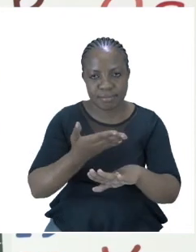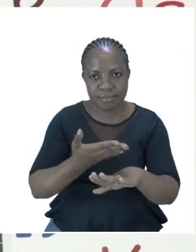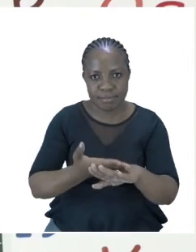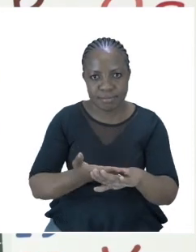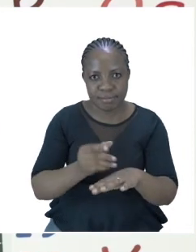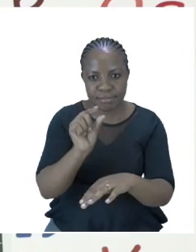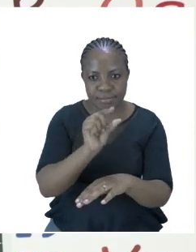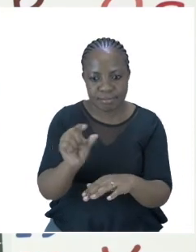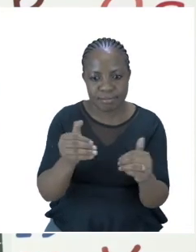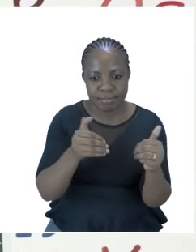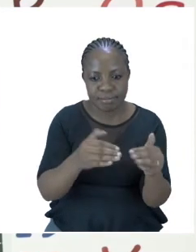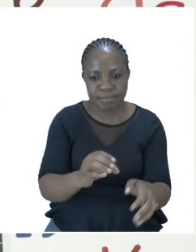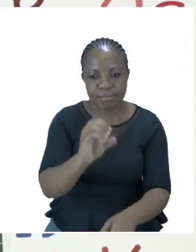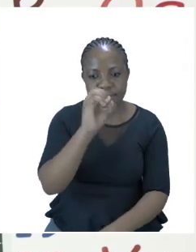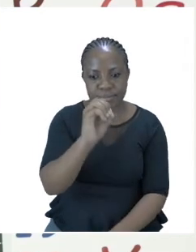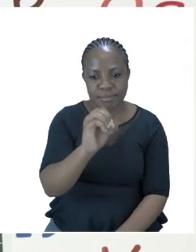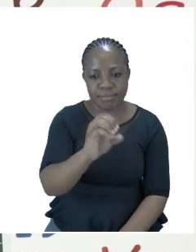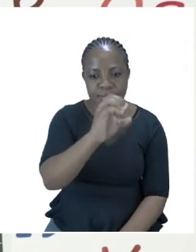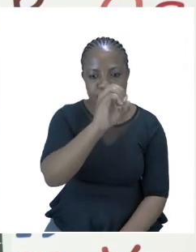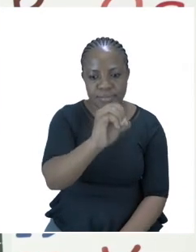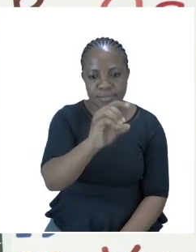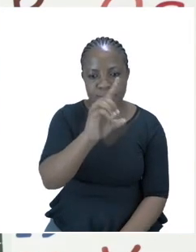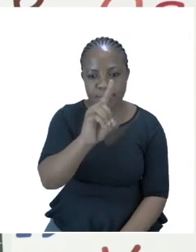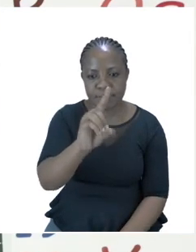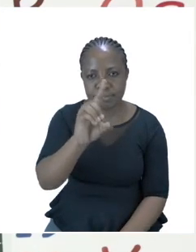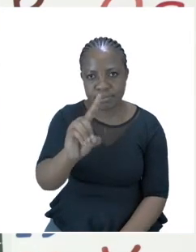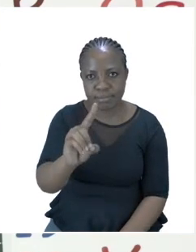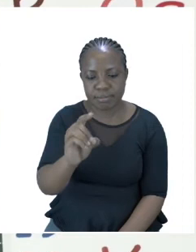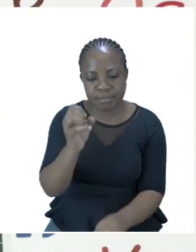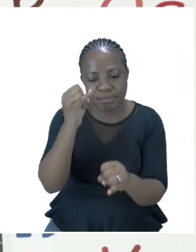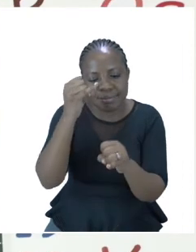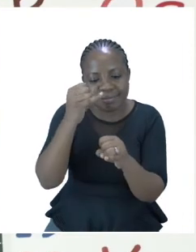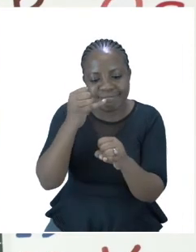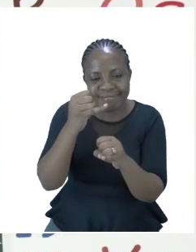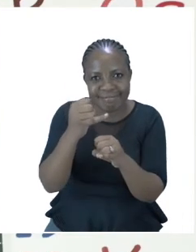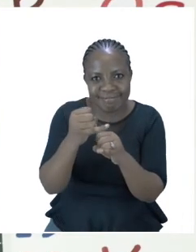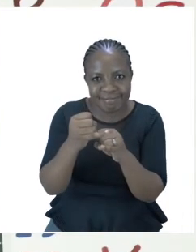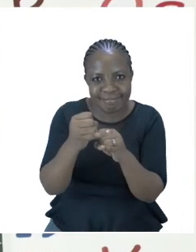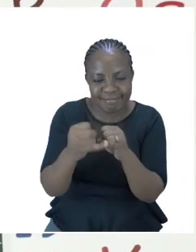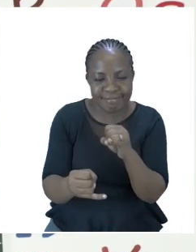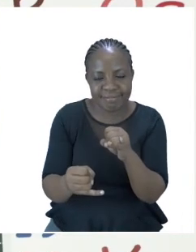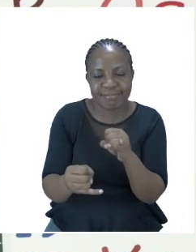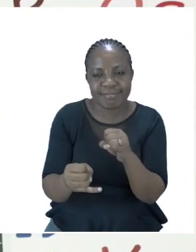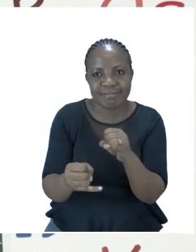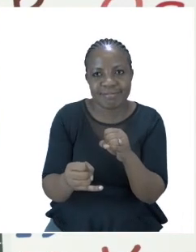Odd. Very good. The last example that we have,